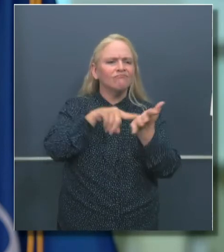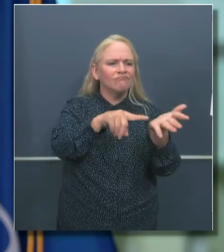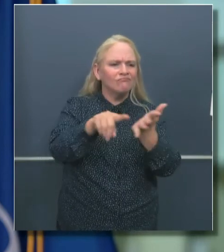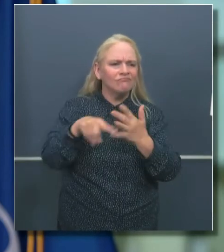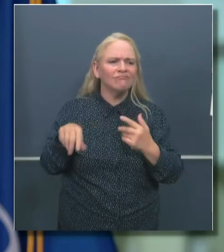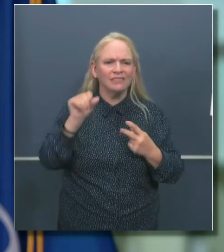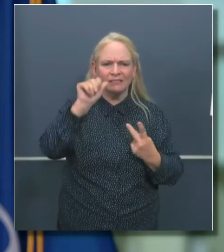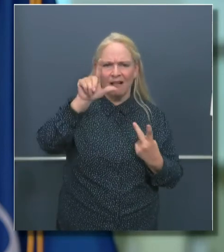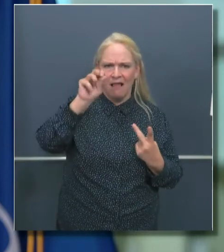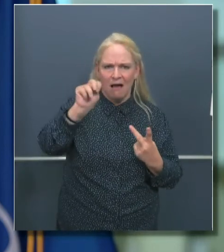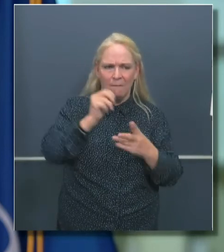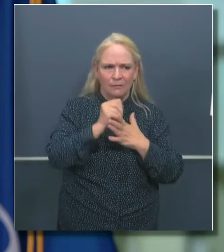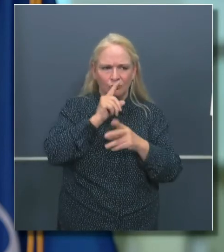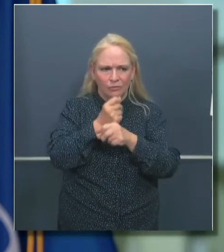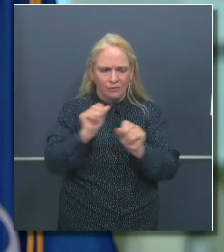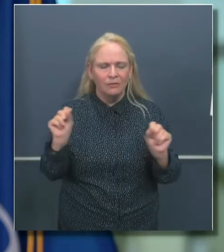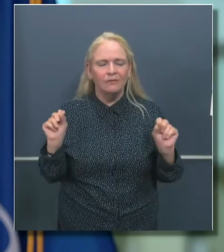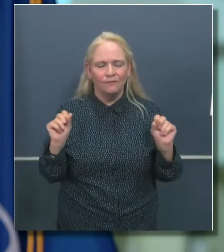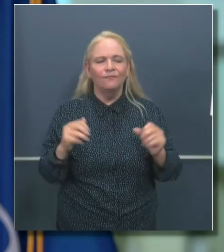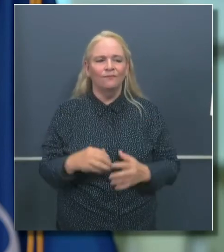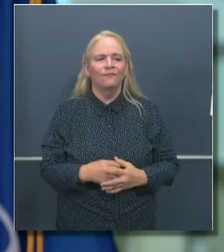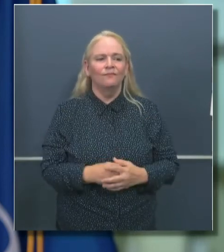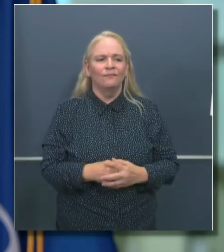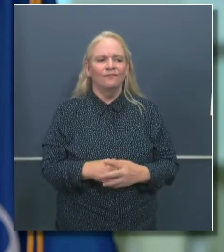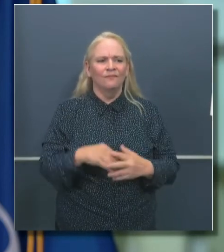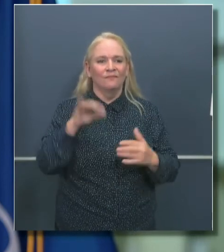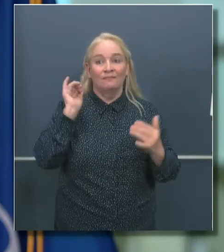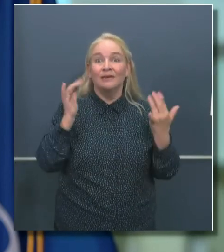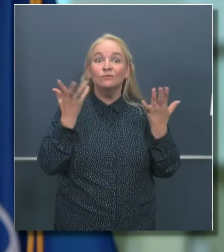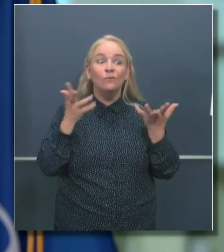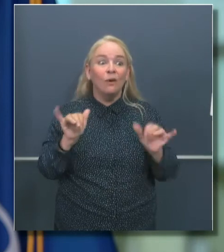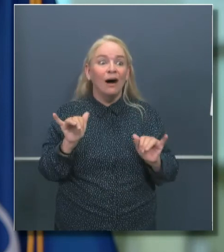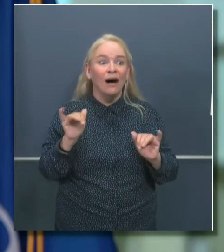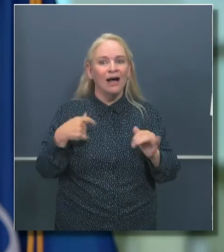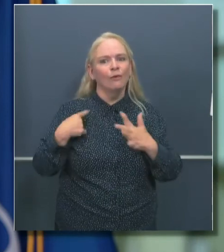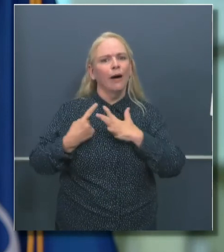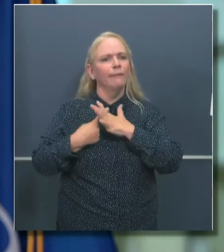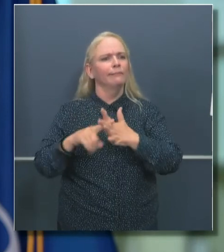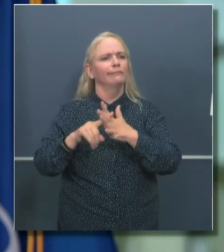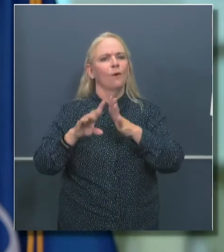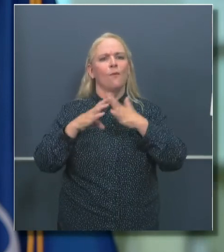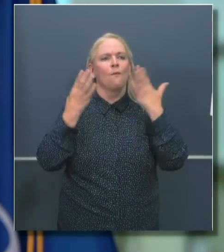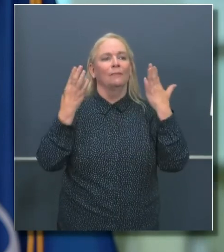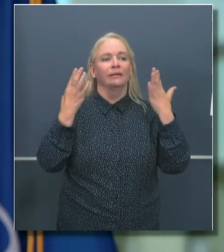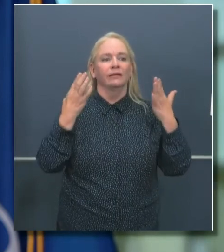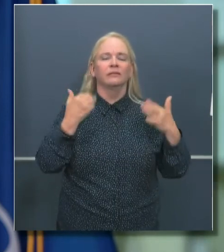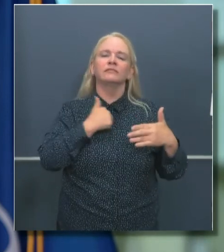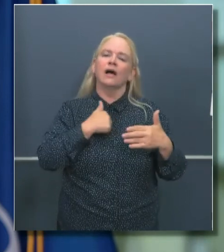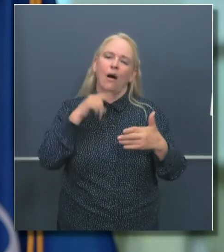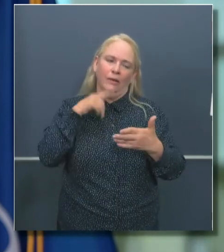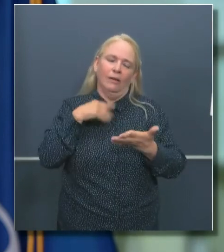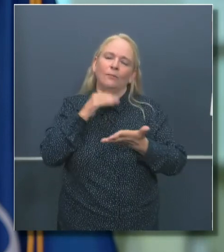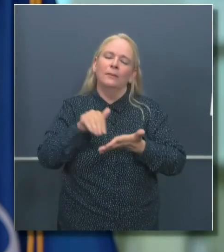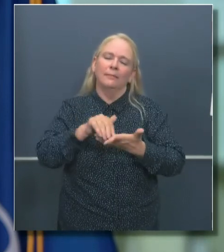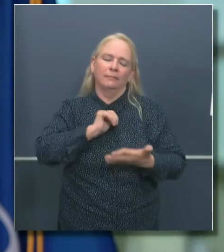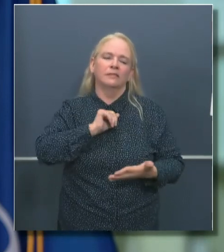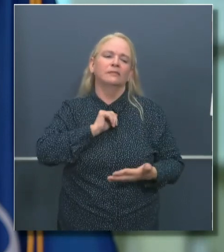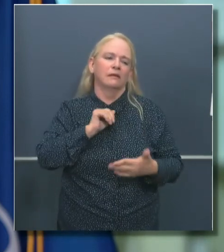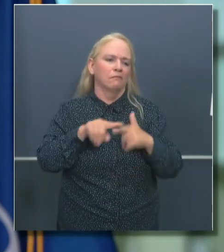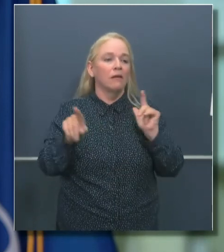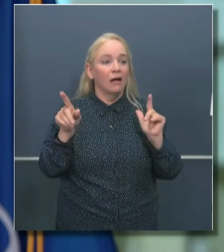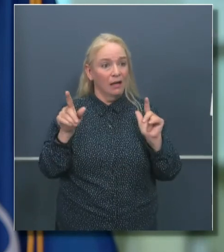that enforcement frame. And it's exactly why I began, forgive me for belaboring this, it's exactly why I began with that